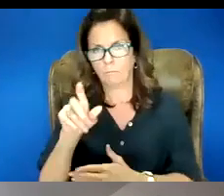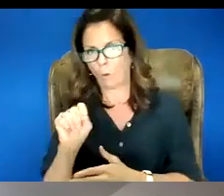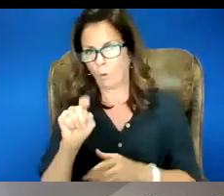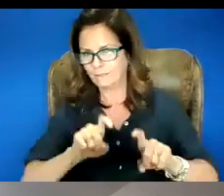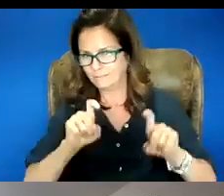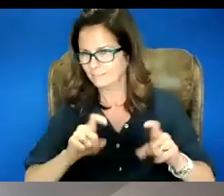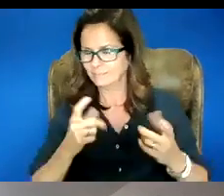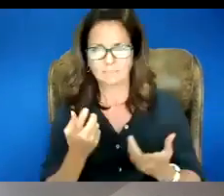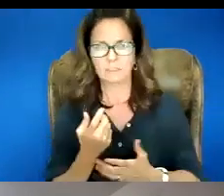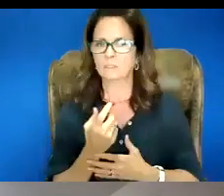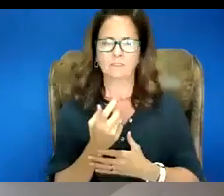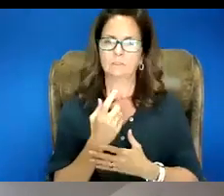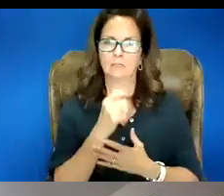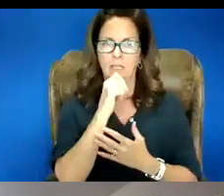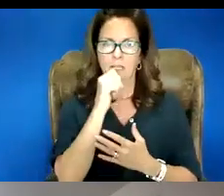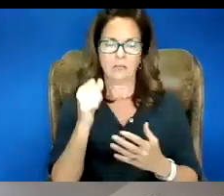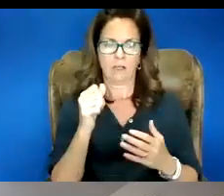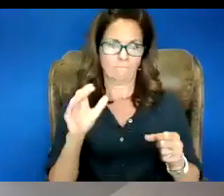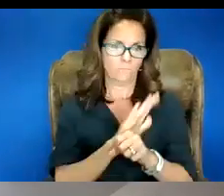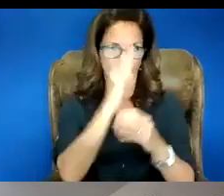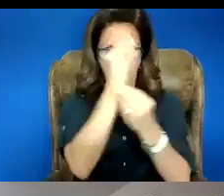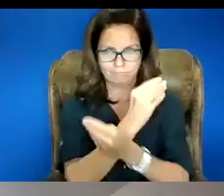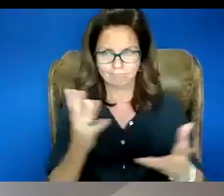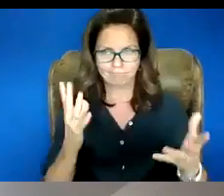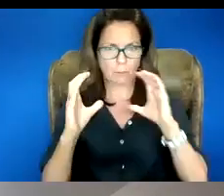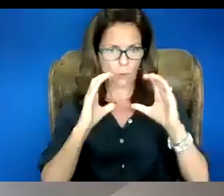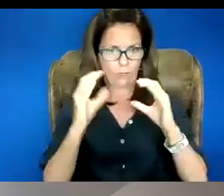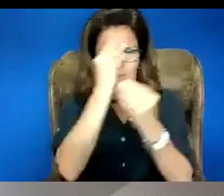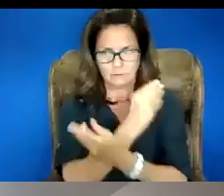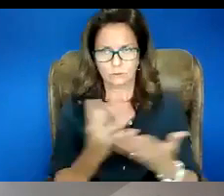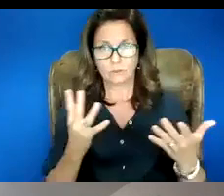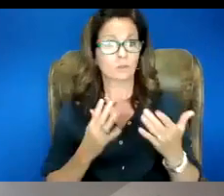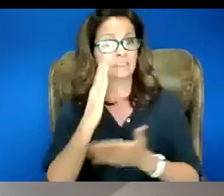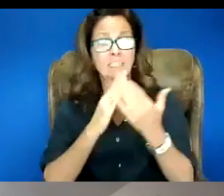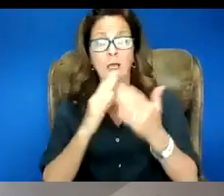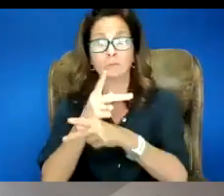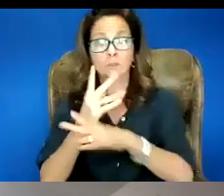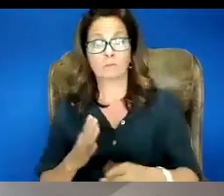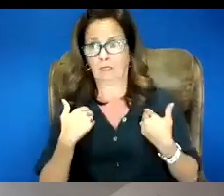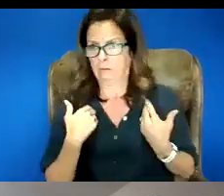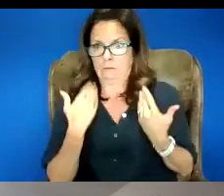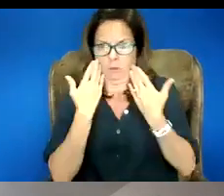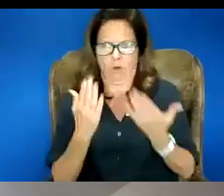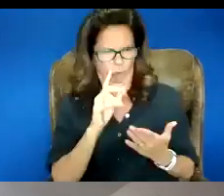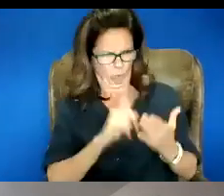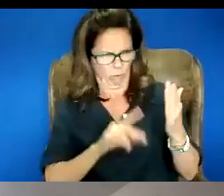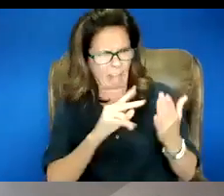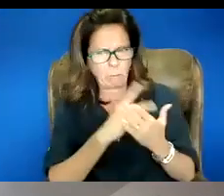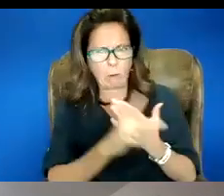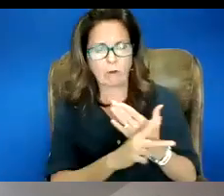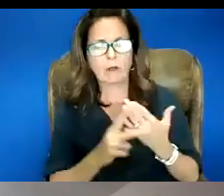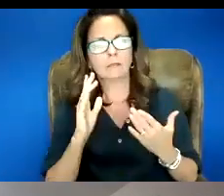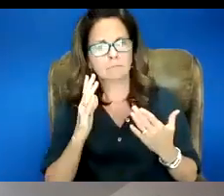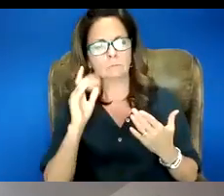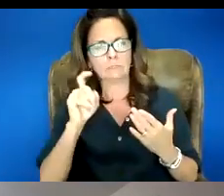every supervisor is going to even know what it is. So it is important for you to let your supervisor know that you're